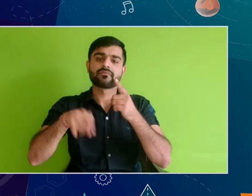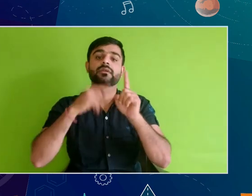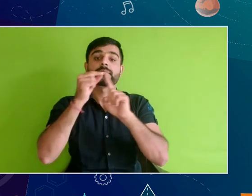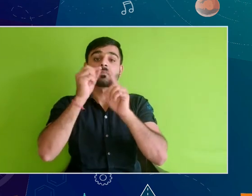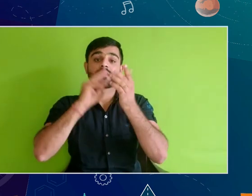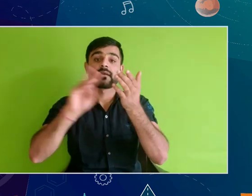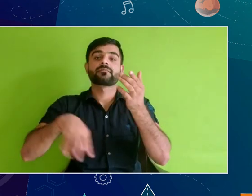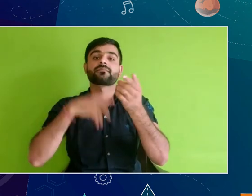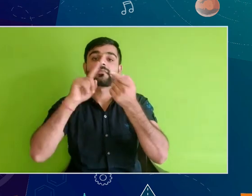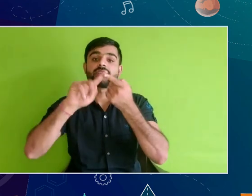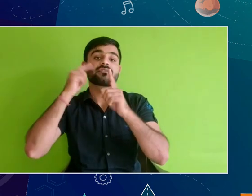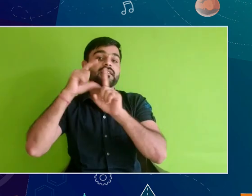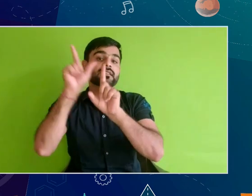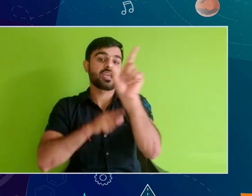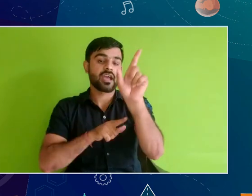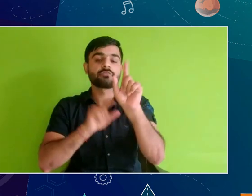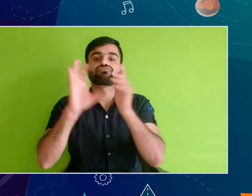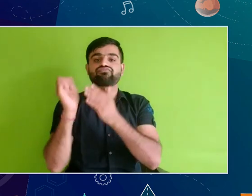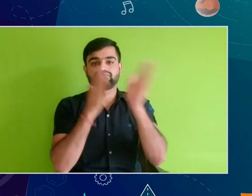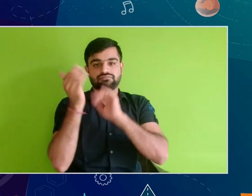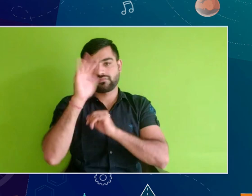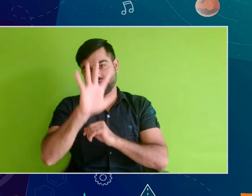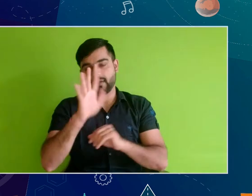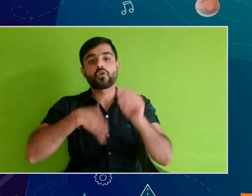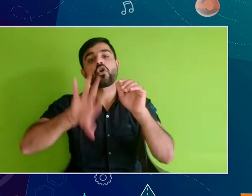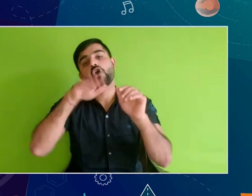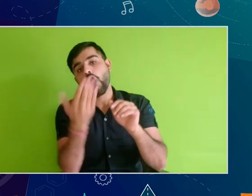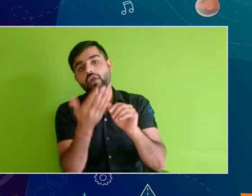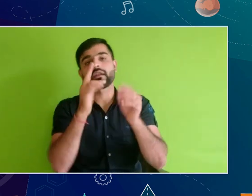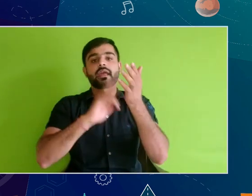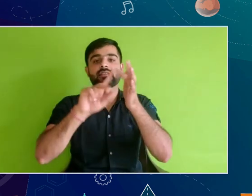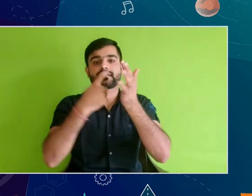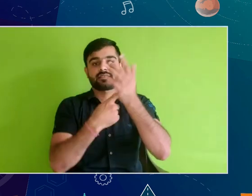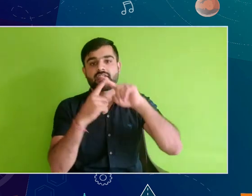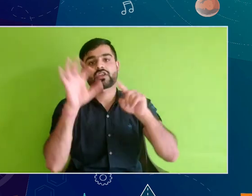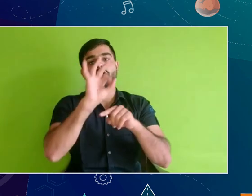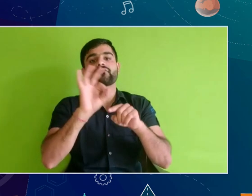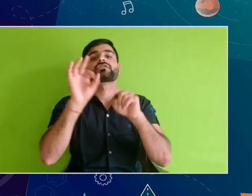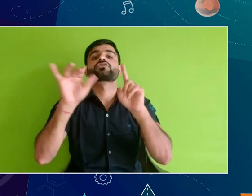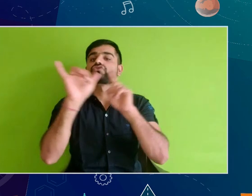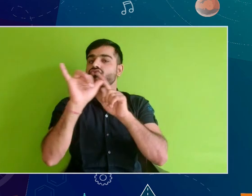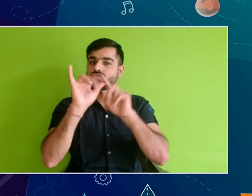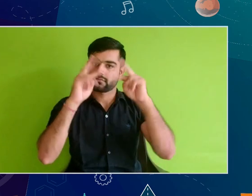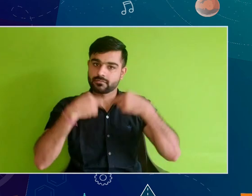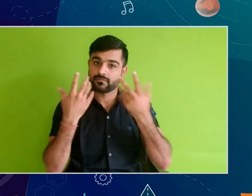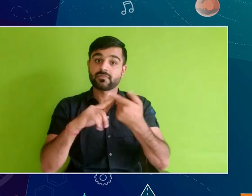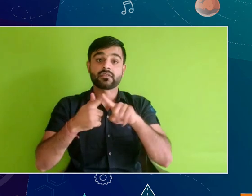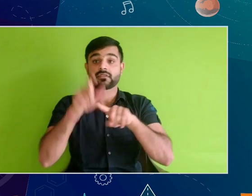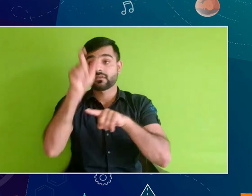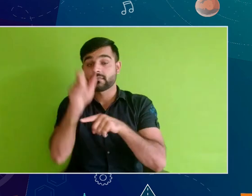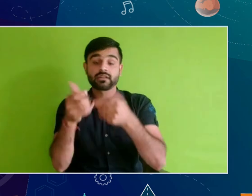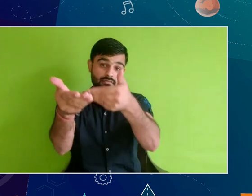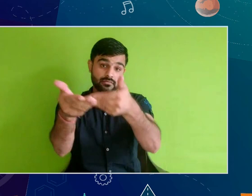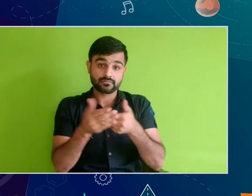and also on NCERT Official YouTube channel. It's time to introduce our expert now. So beautiful story is waiting for us. So please welcome